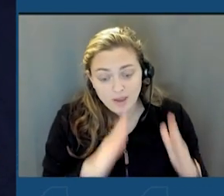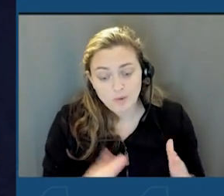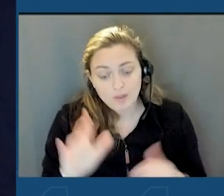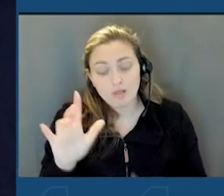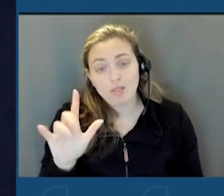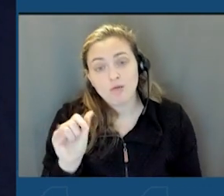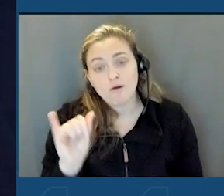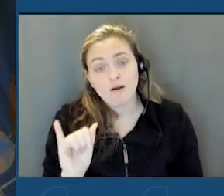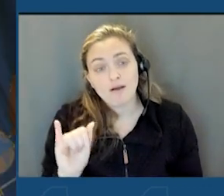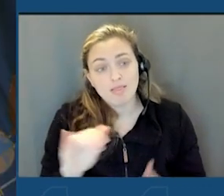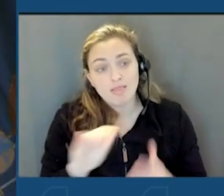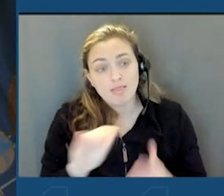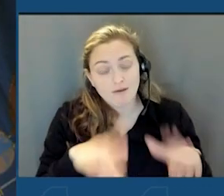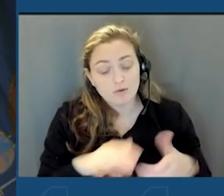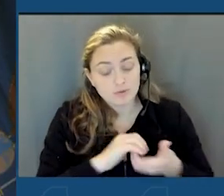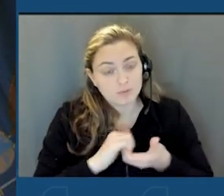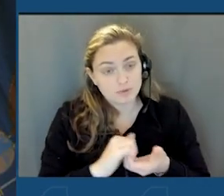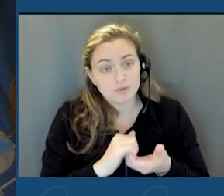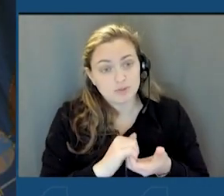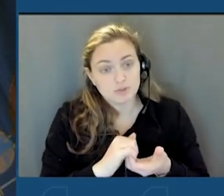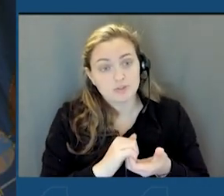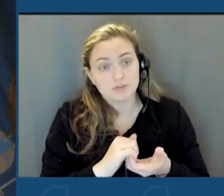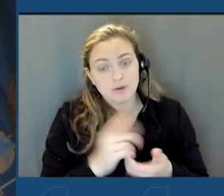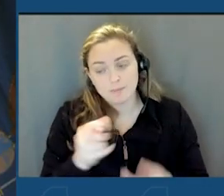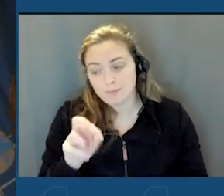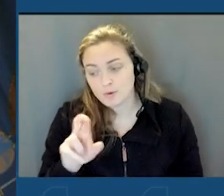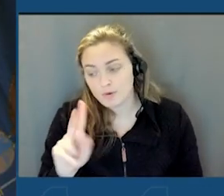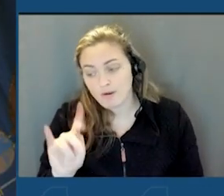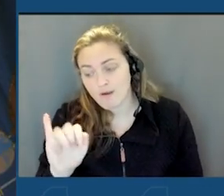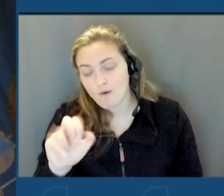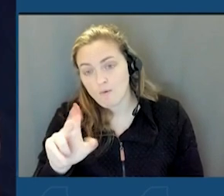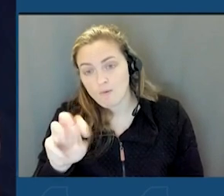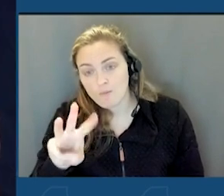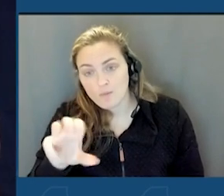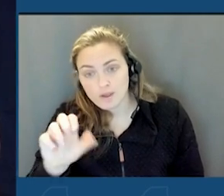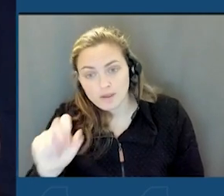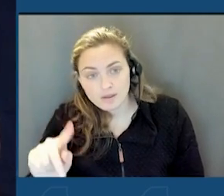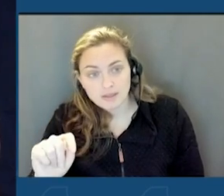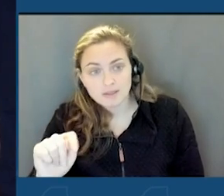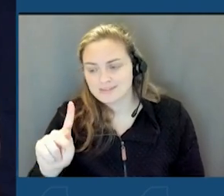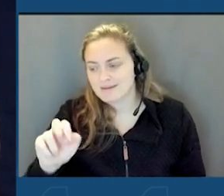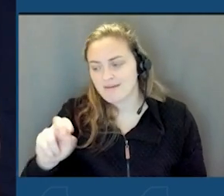Housing Partnership, Peter Elkowitz, chaired by, of course, Kevin Law.